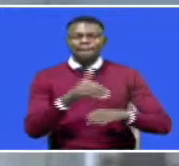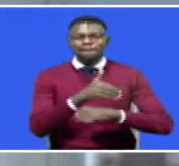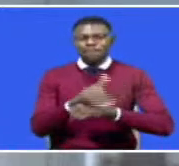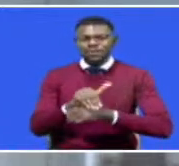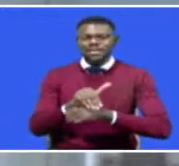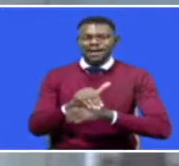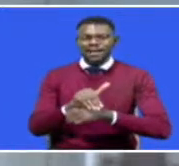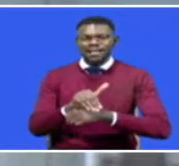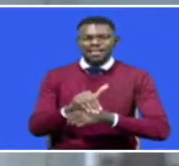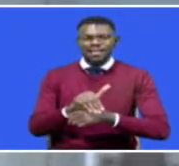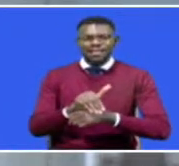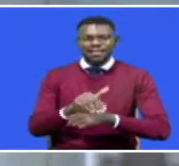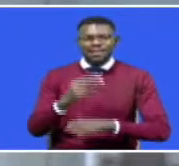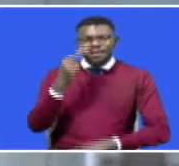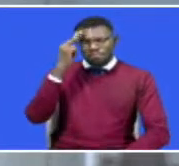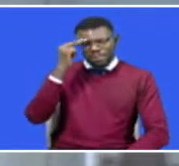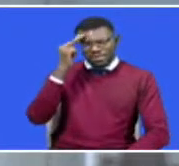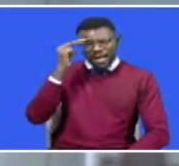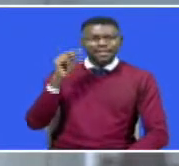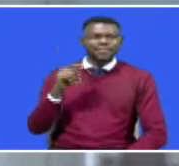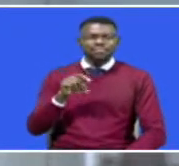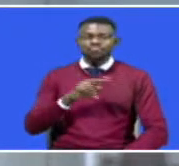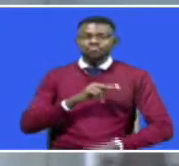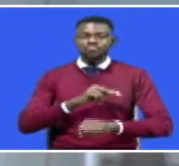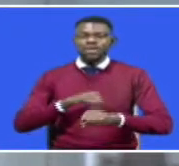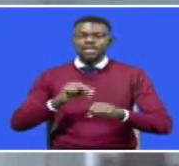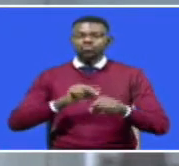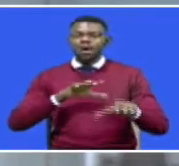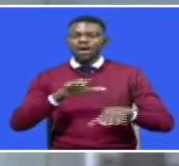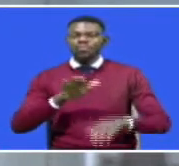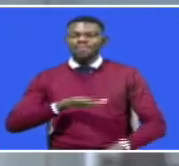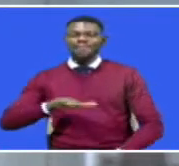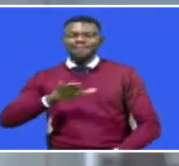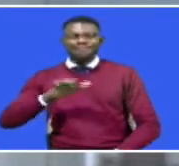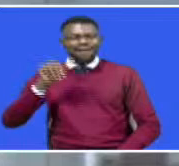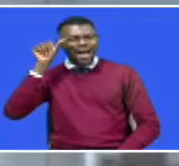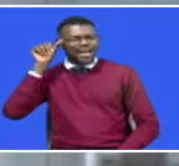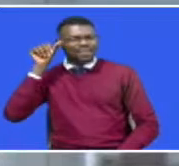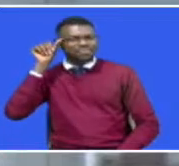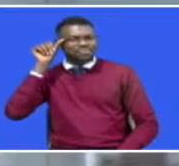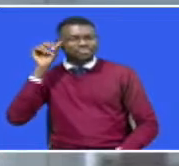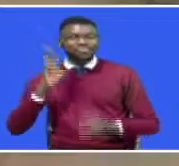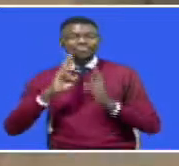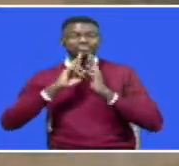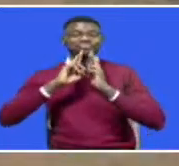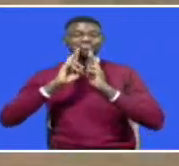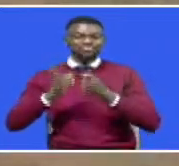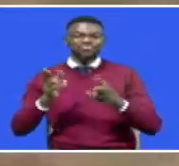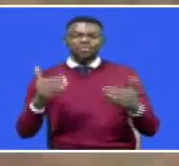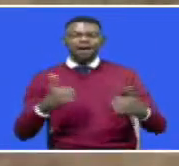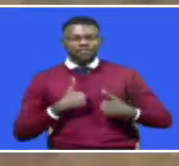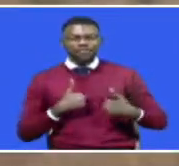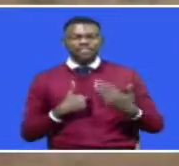Mara National Park. Ali Manzu is back from the wild with the following report.